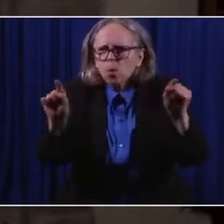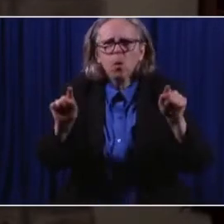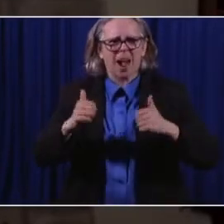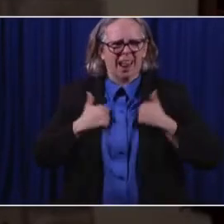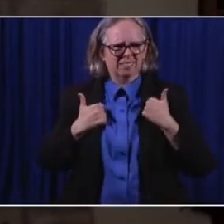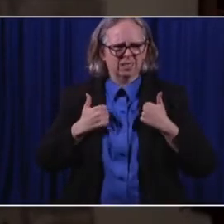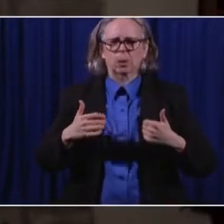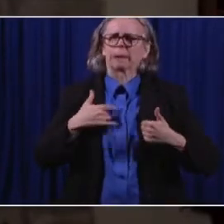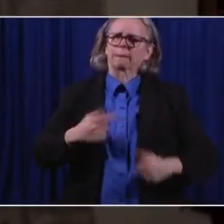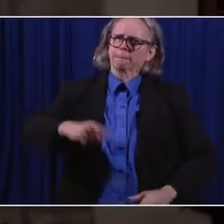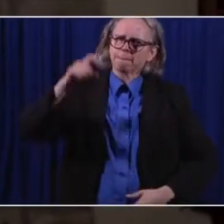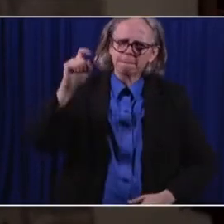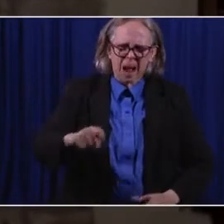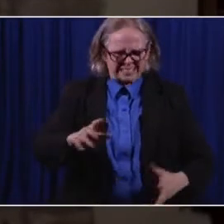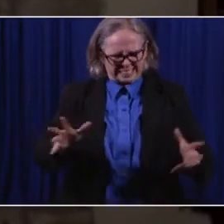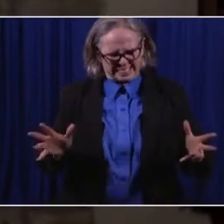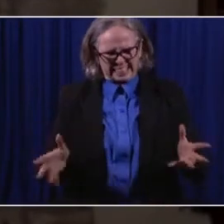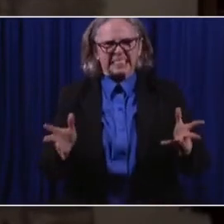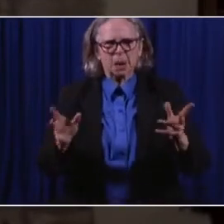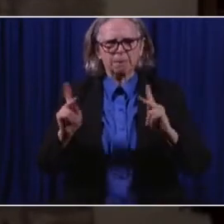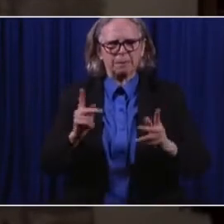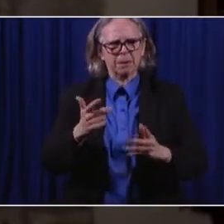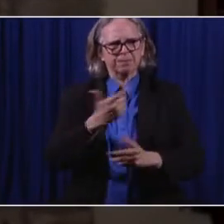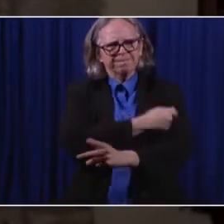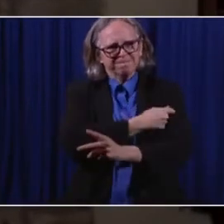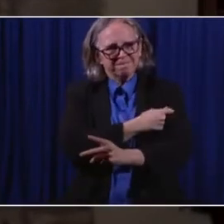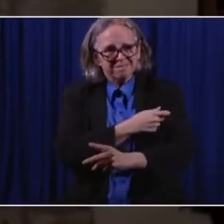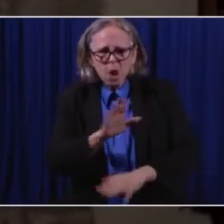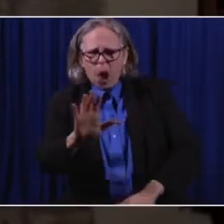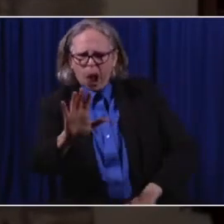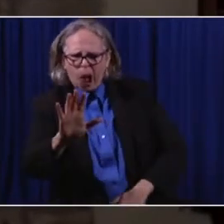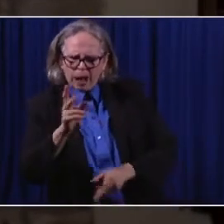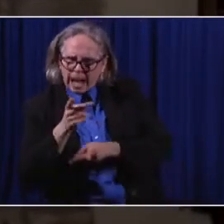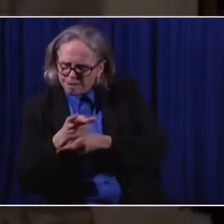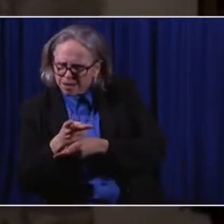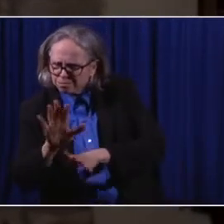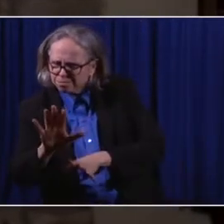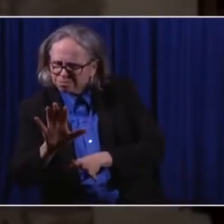it out just as quickly, do it carefully, do it the right way, but to do it